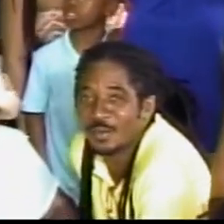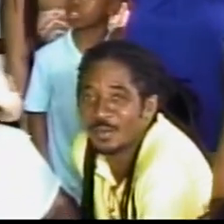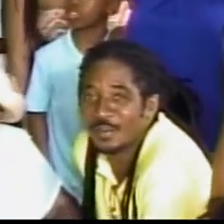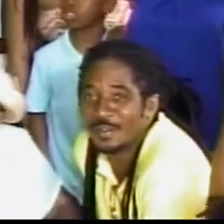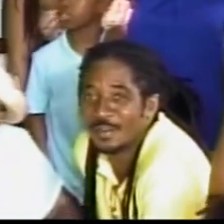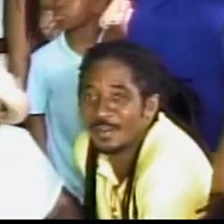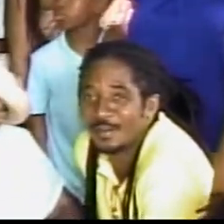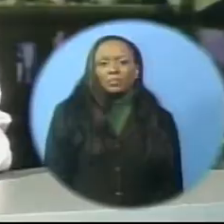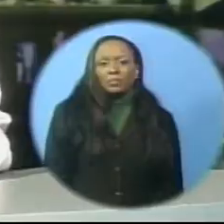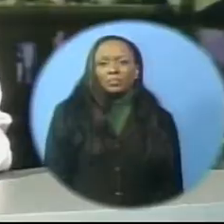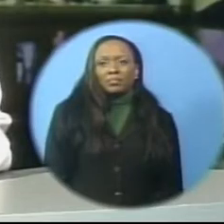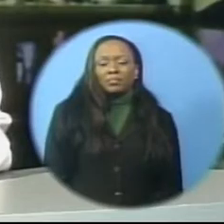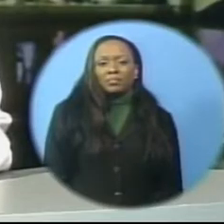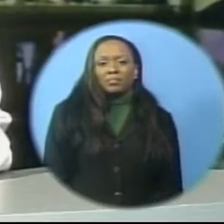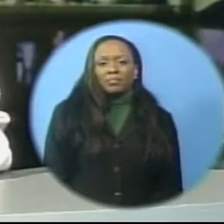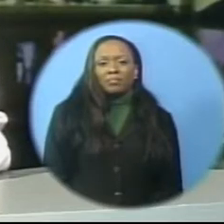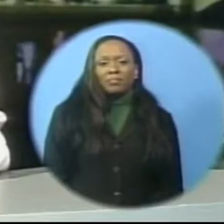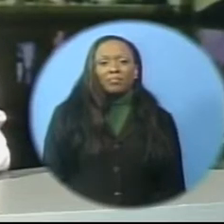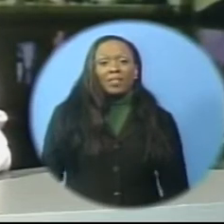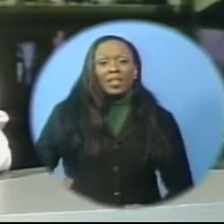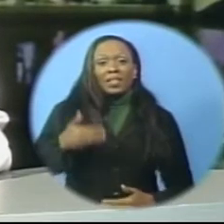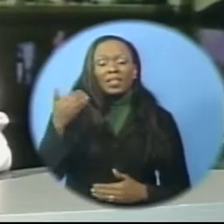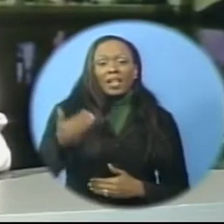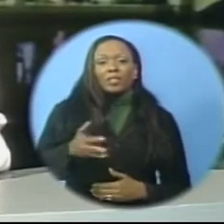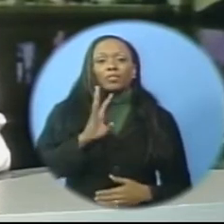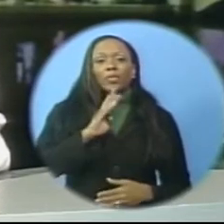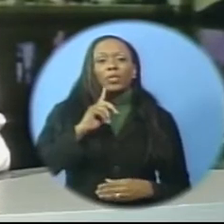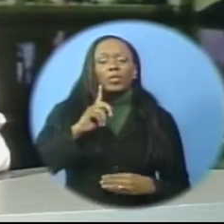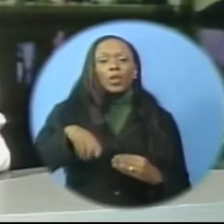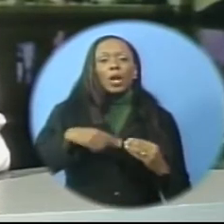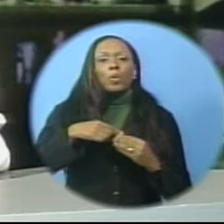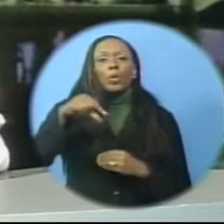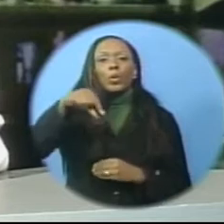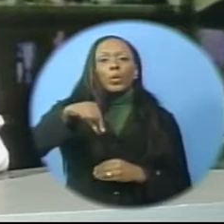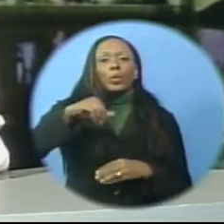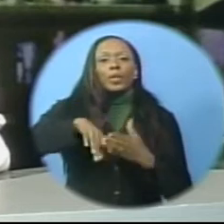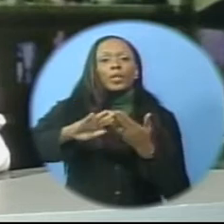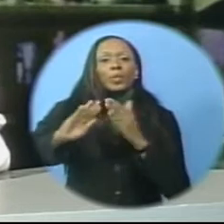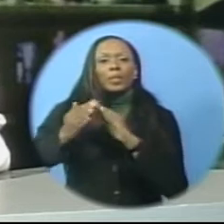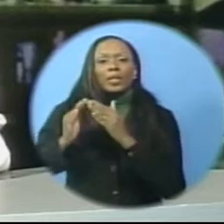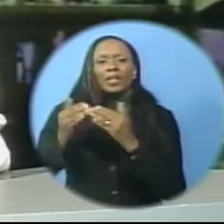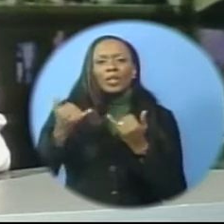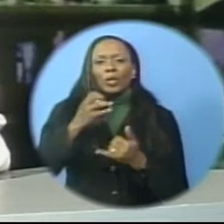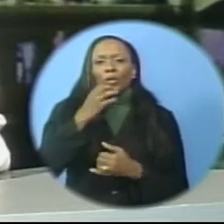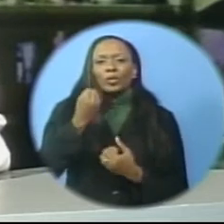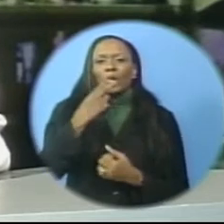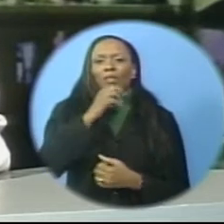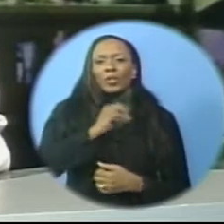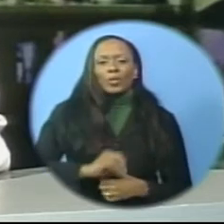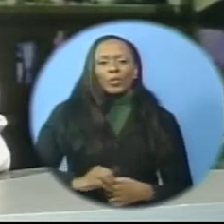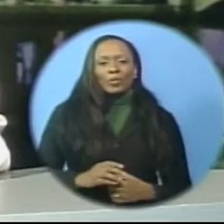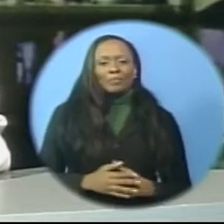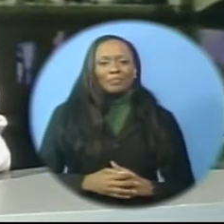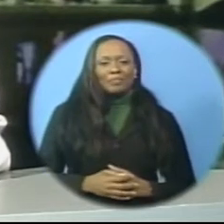that century mark. Coming up, Q turns 12 and we'll show you how it is